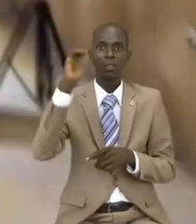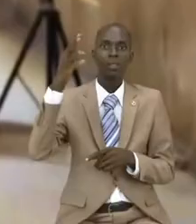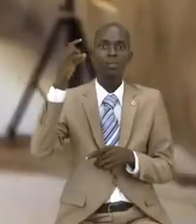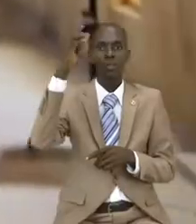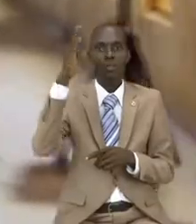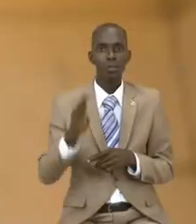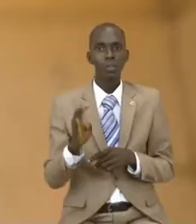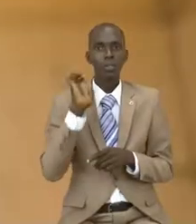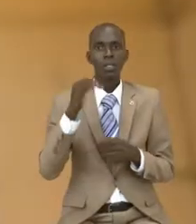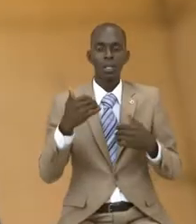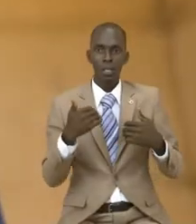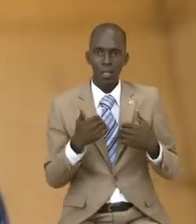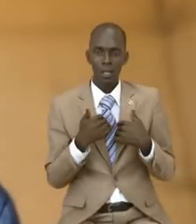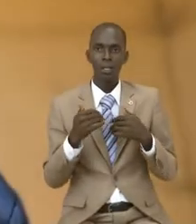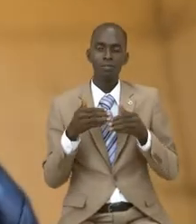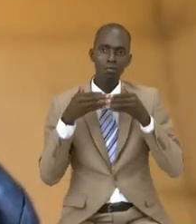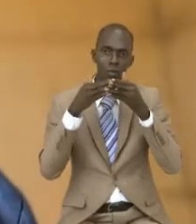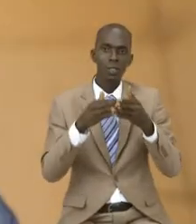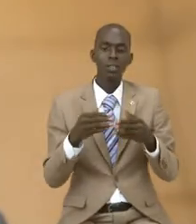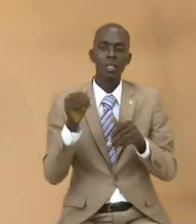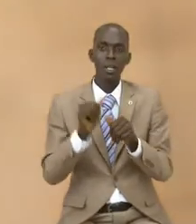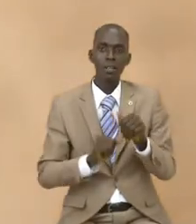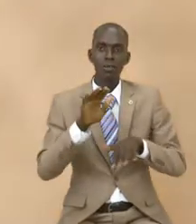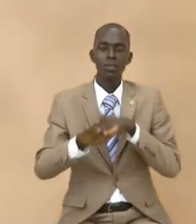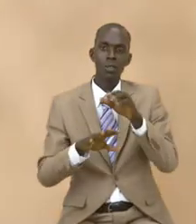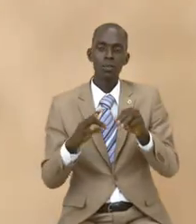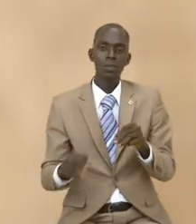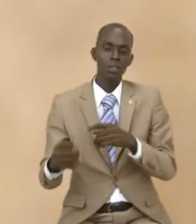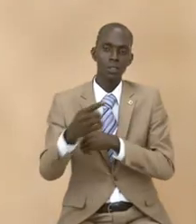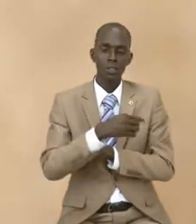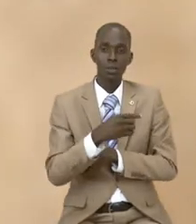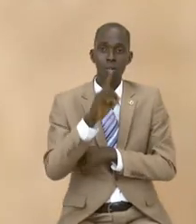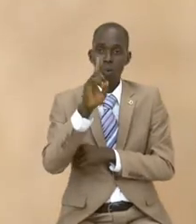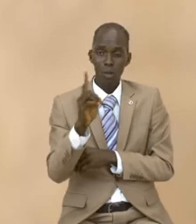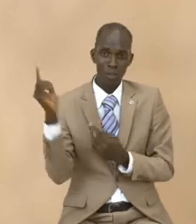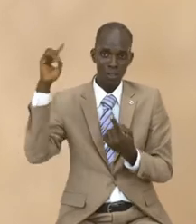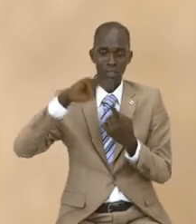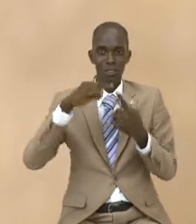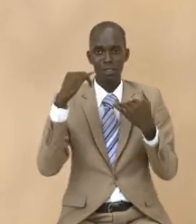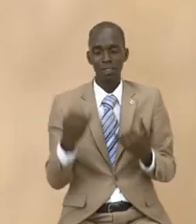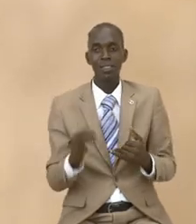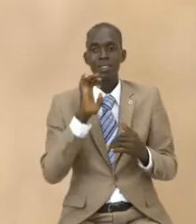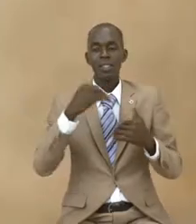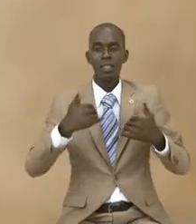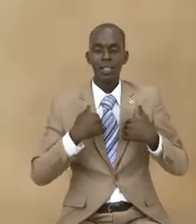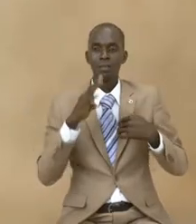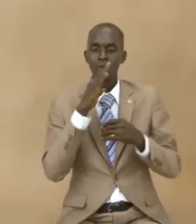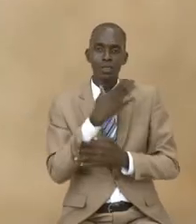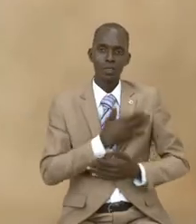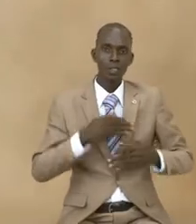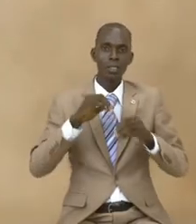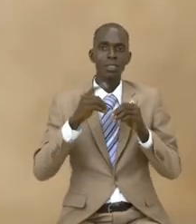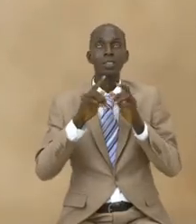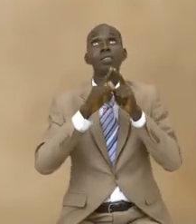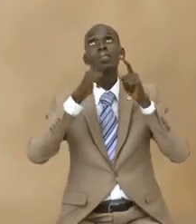me every step of the way from day one up to this very moment. I've been basking in the sufficient grace of God. I want to